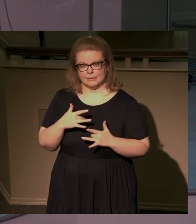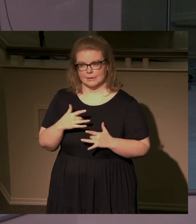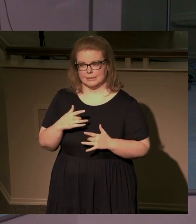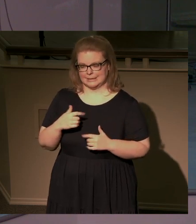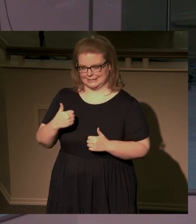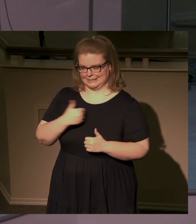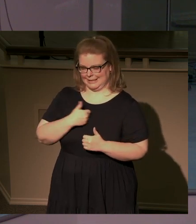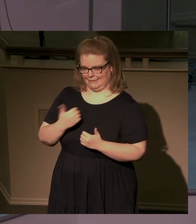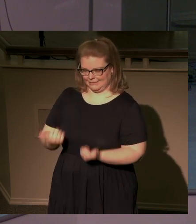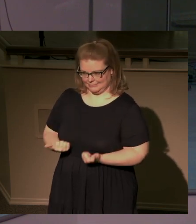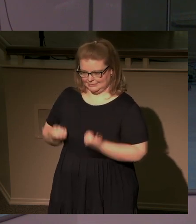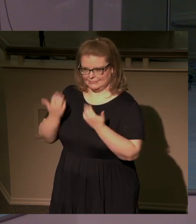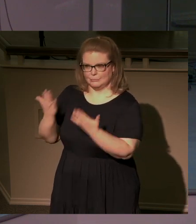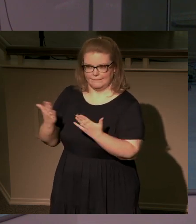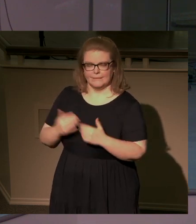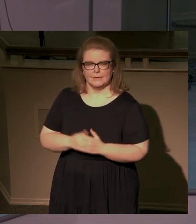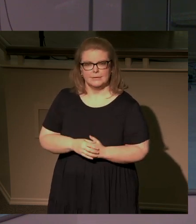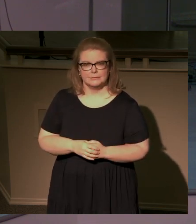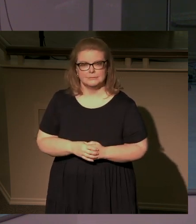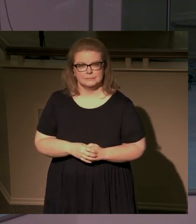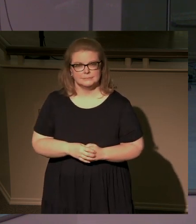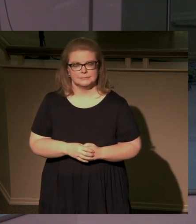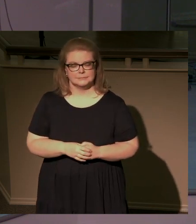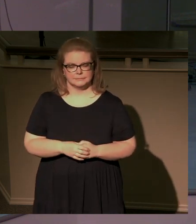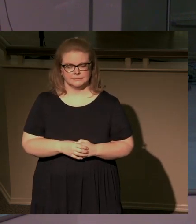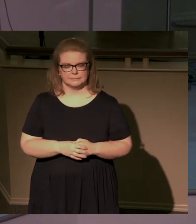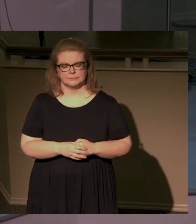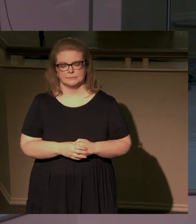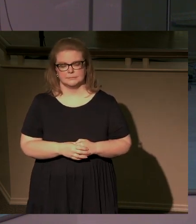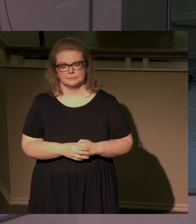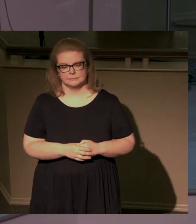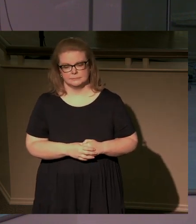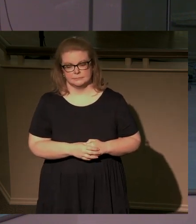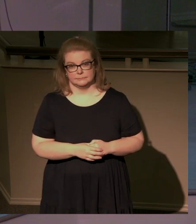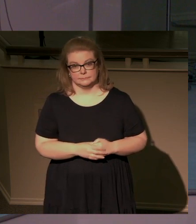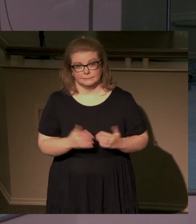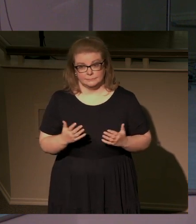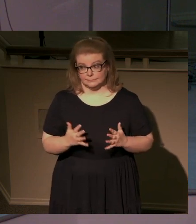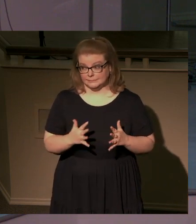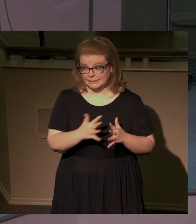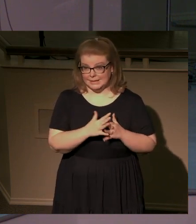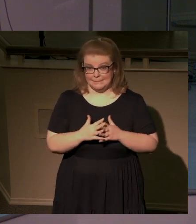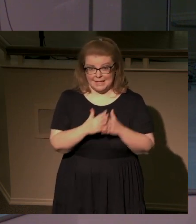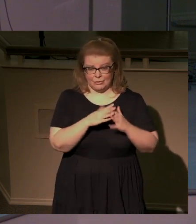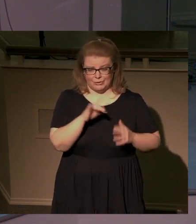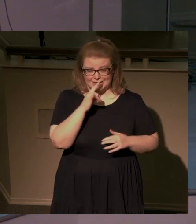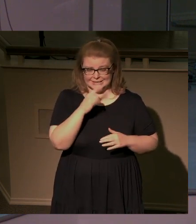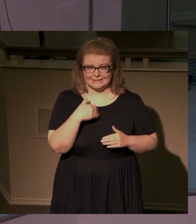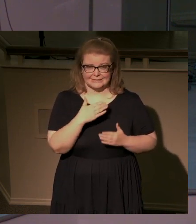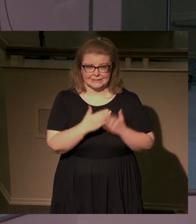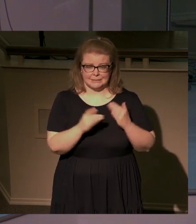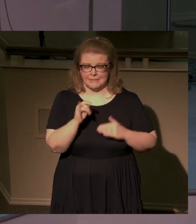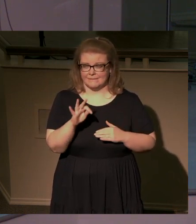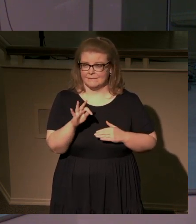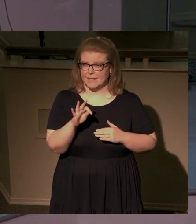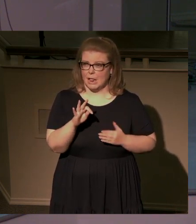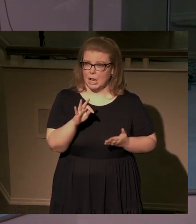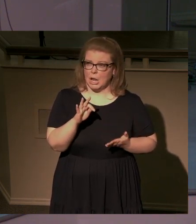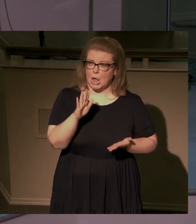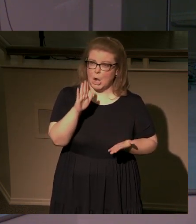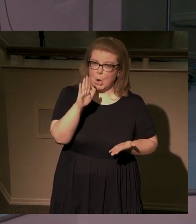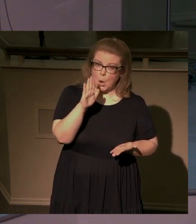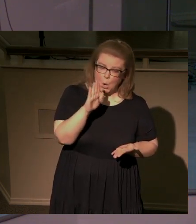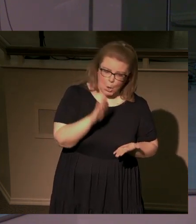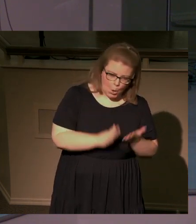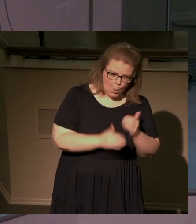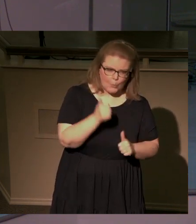self-sacrifice. You know, American kids have some of the lowest test scores in